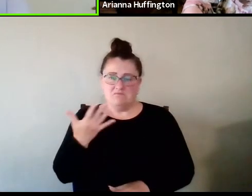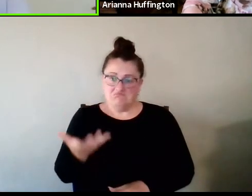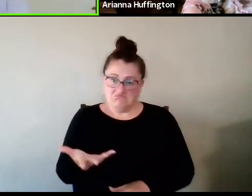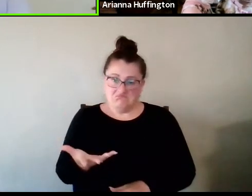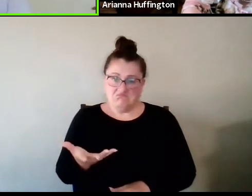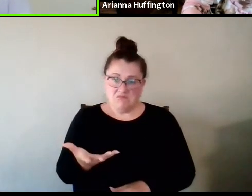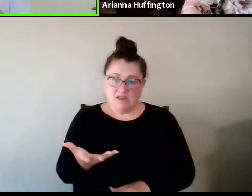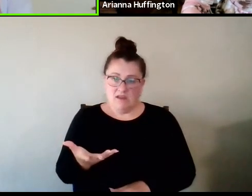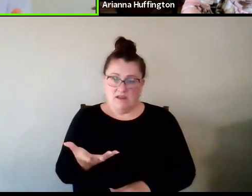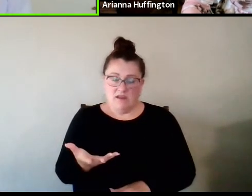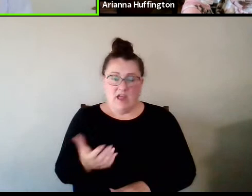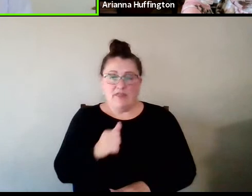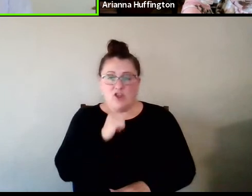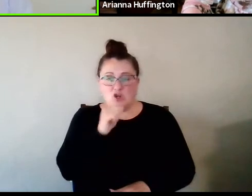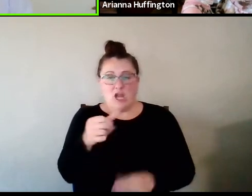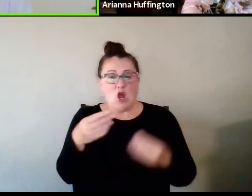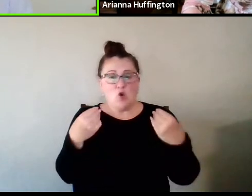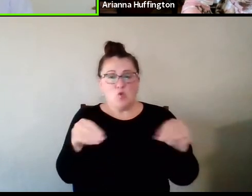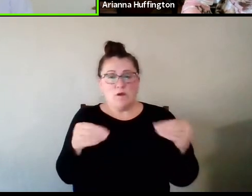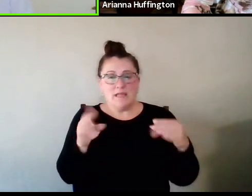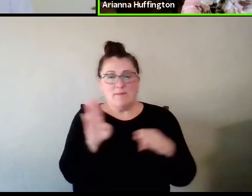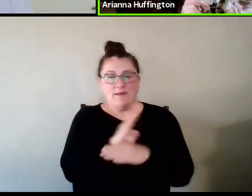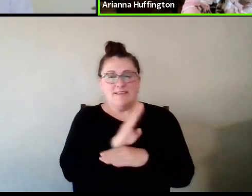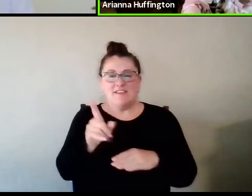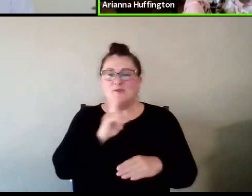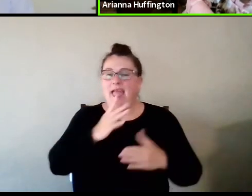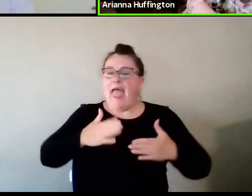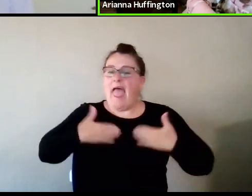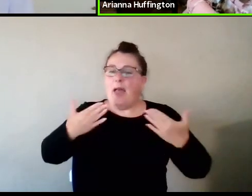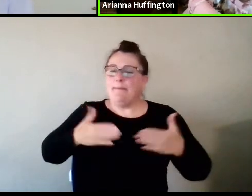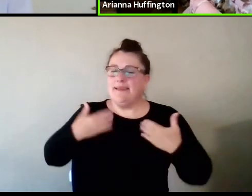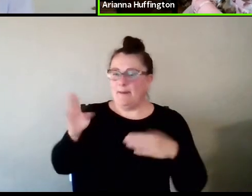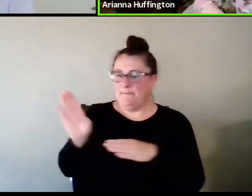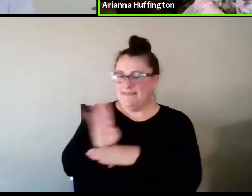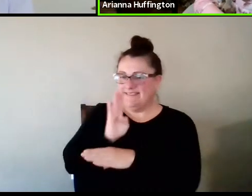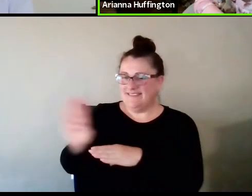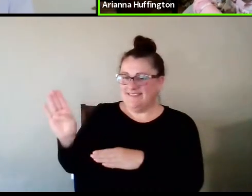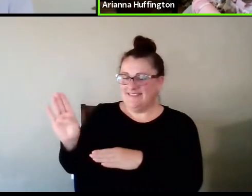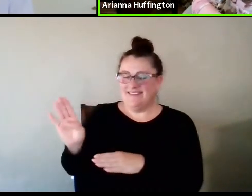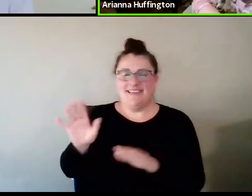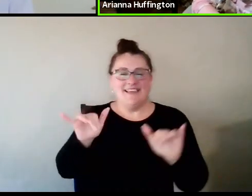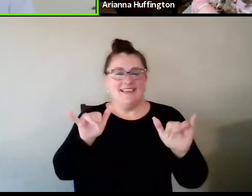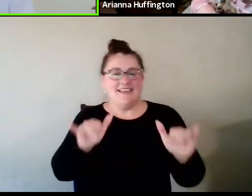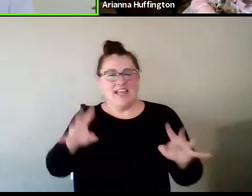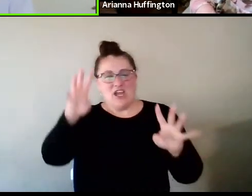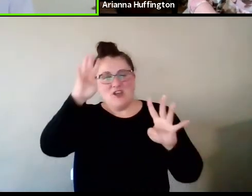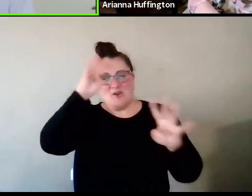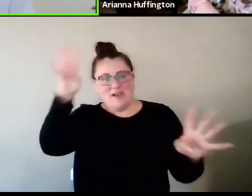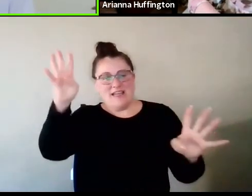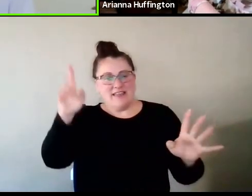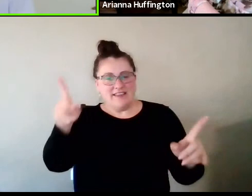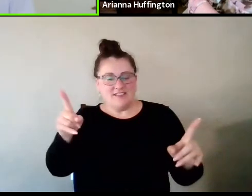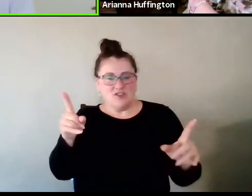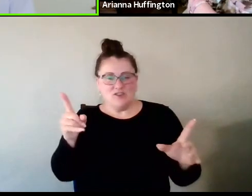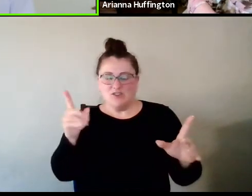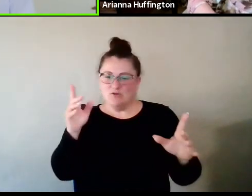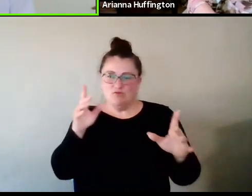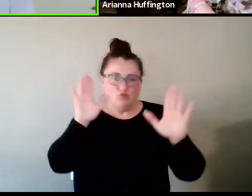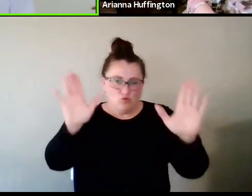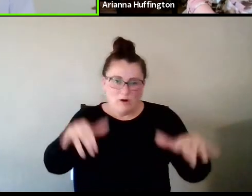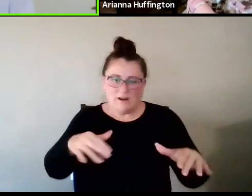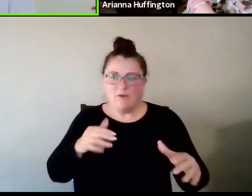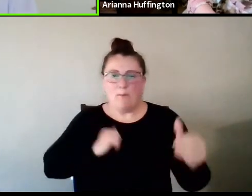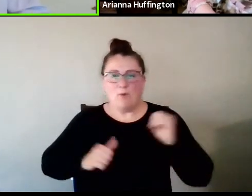they're not in the retail business, they're in the happiness business. Mm-hmm. And that created this irrational performance. And so the challenge